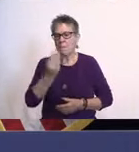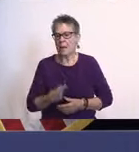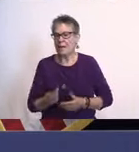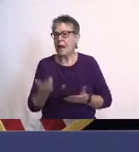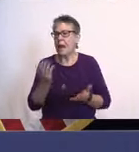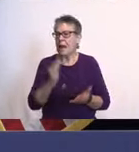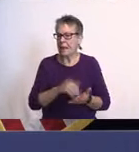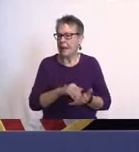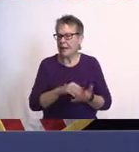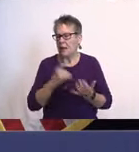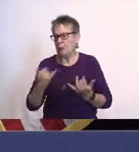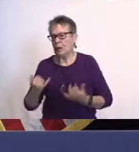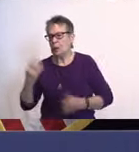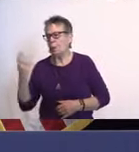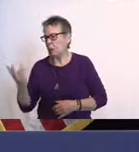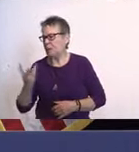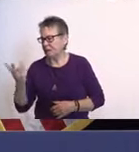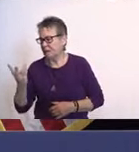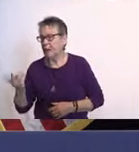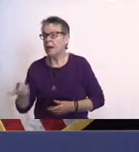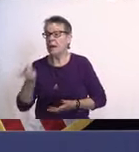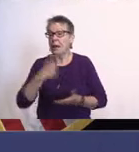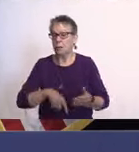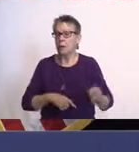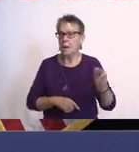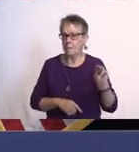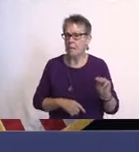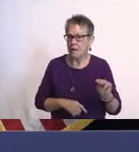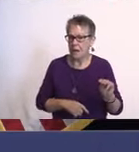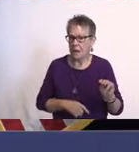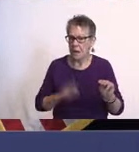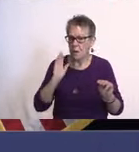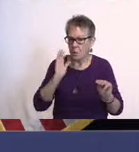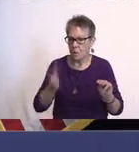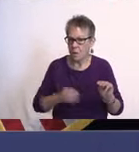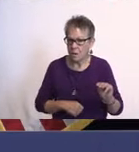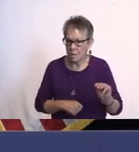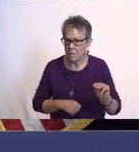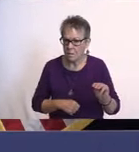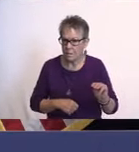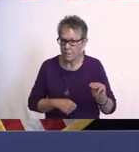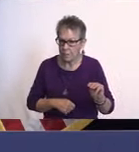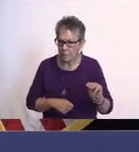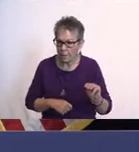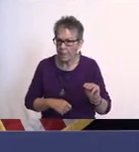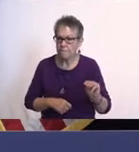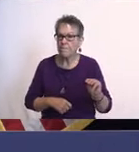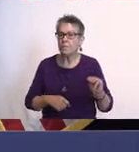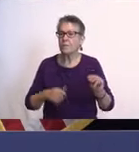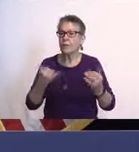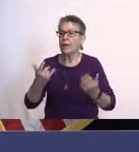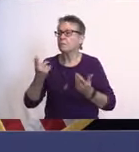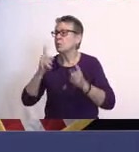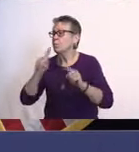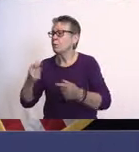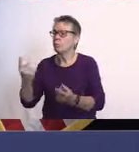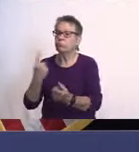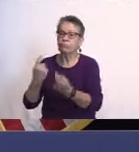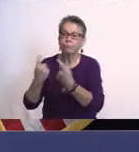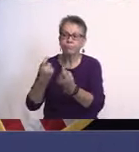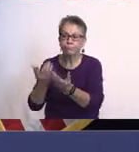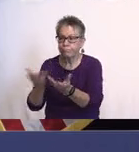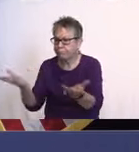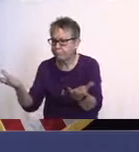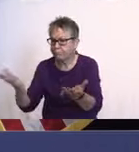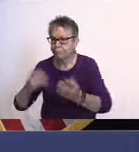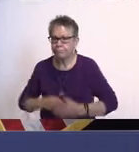here, 1 o'clock, unless you hear otherwise. Please, Charlie. Hello, Governor. Hey. Have to ask any reaction